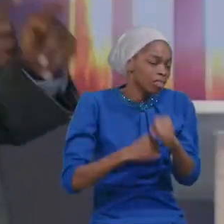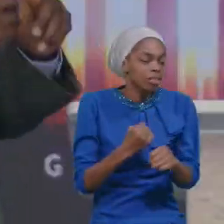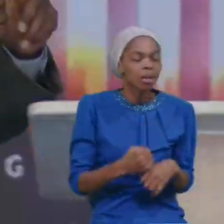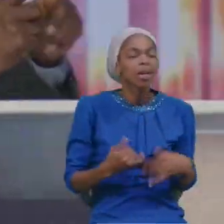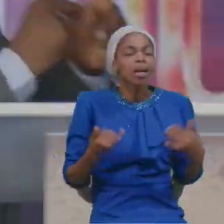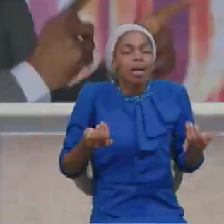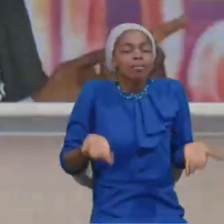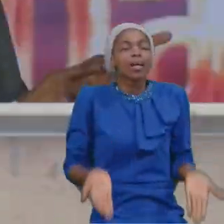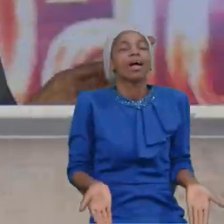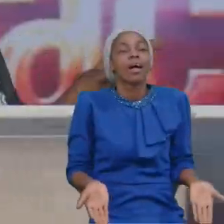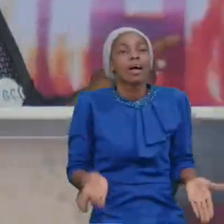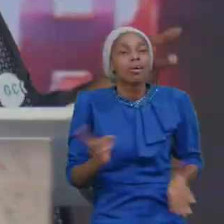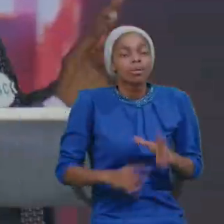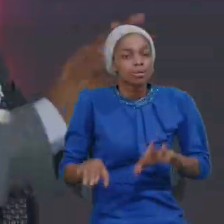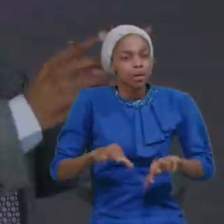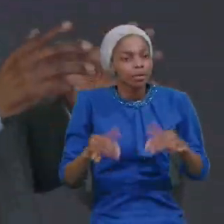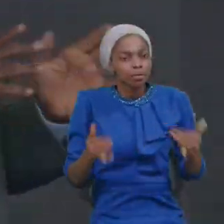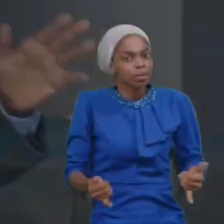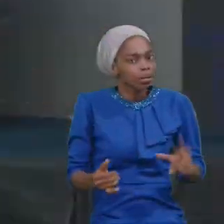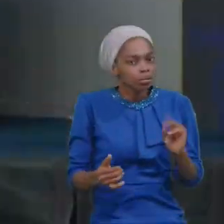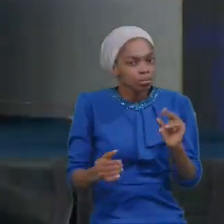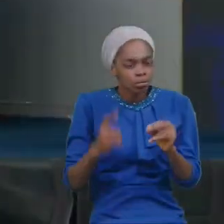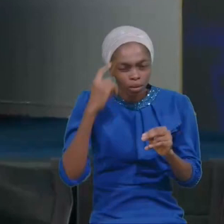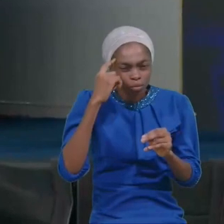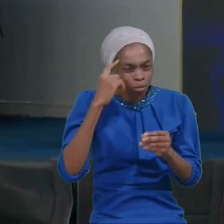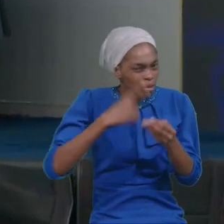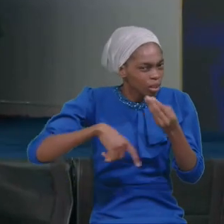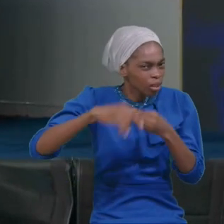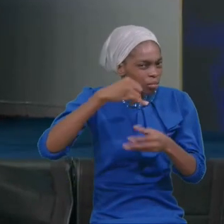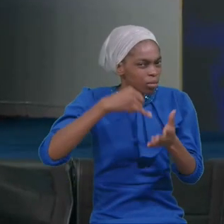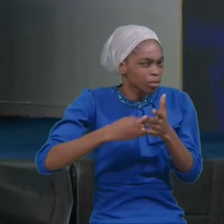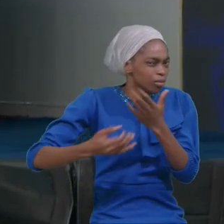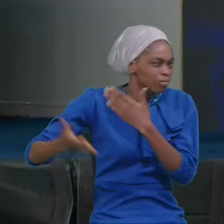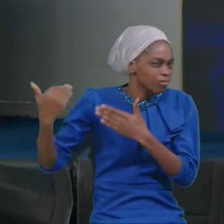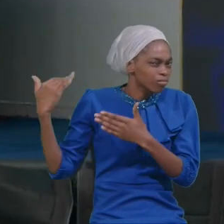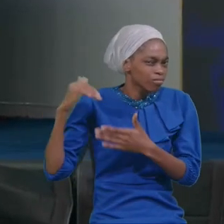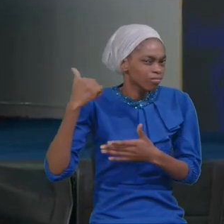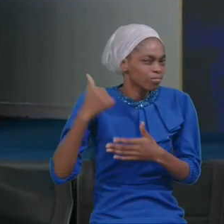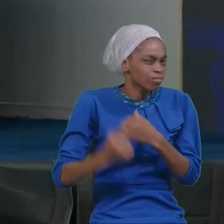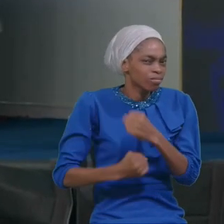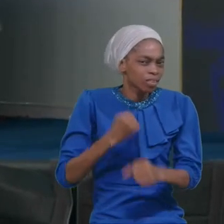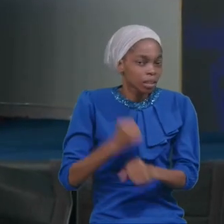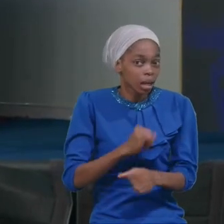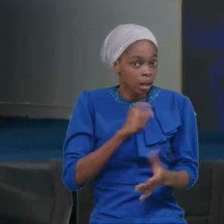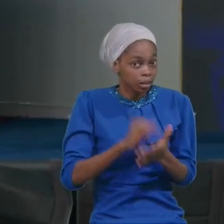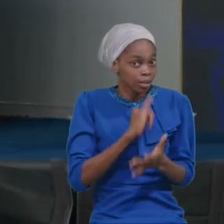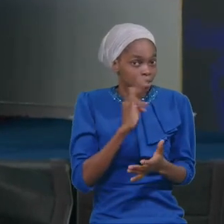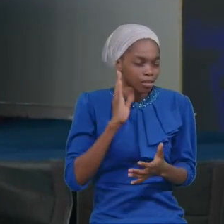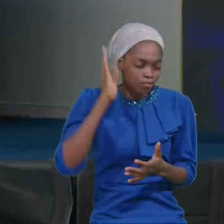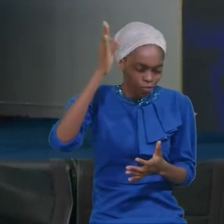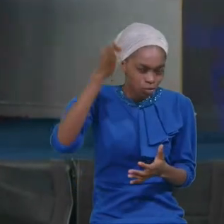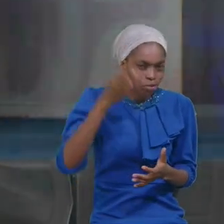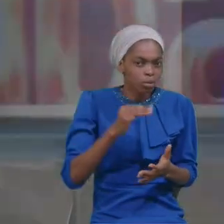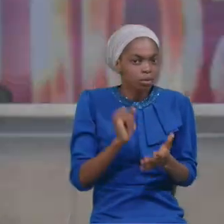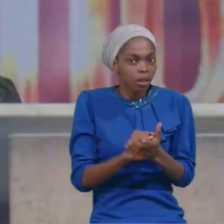And that is the future. That if you are wise and you forsake the foolish, you'll be